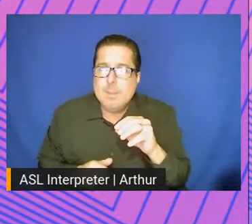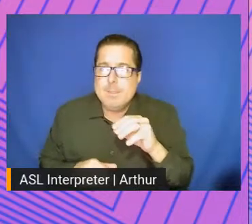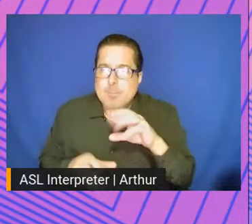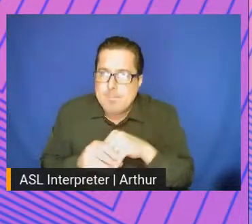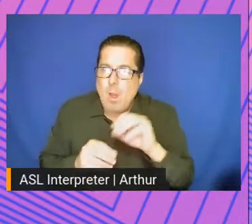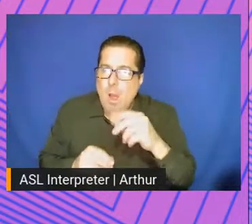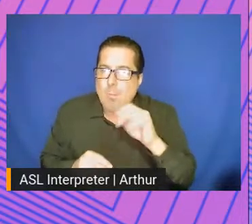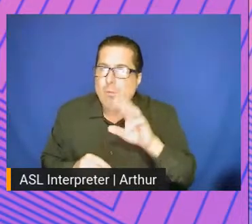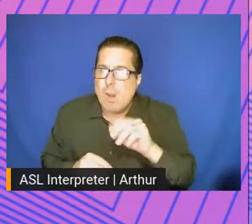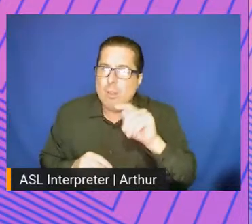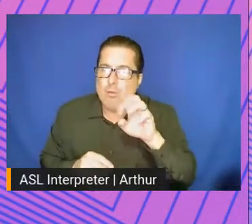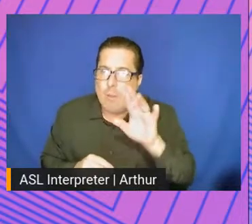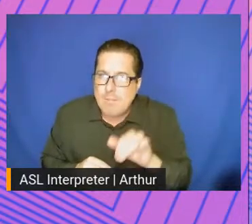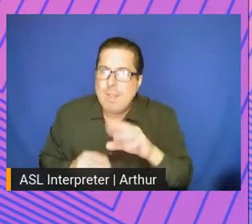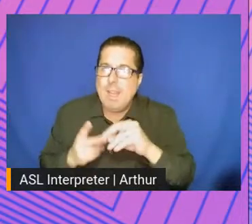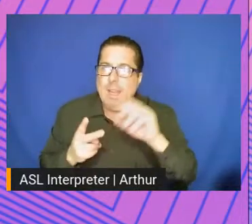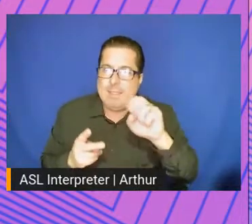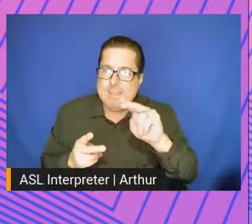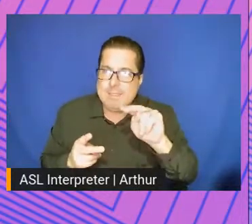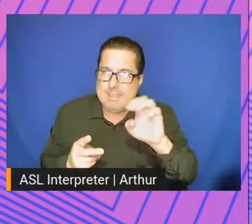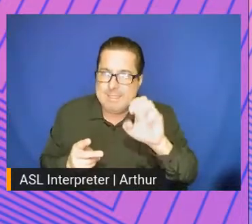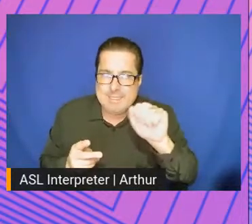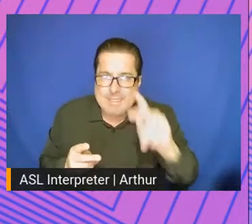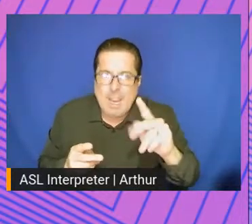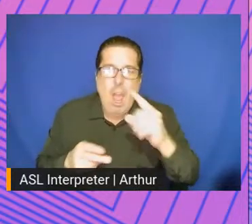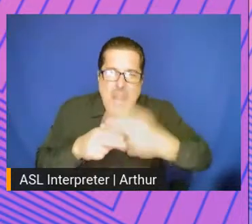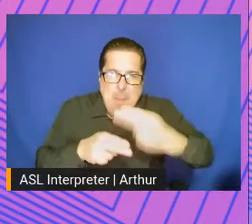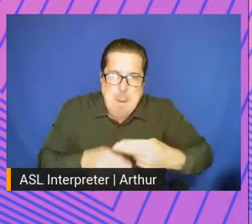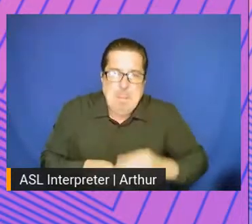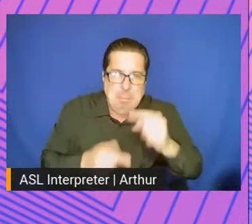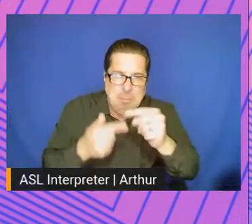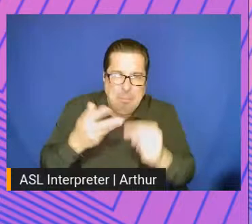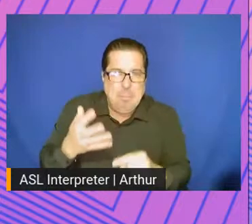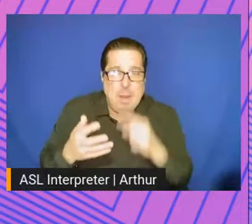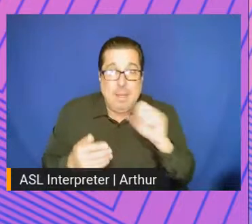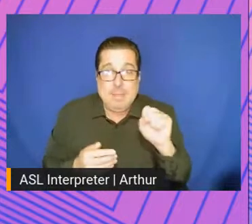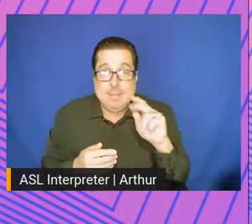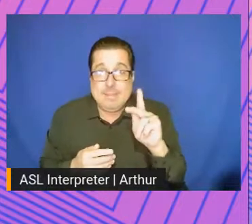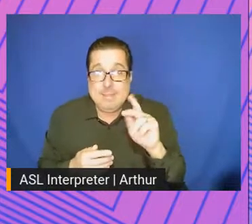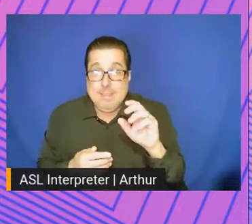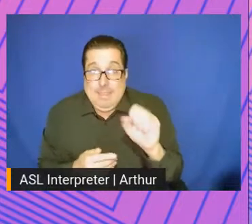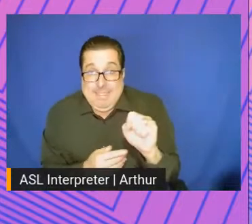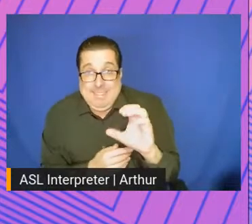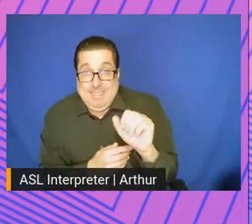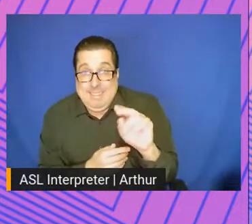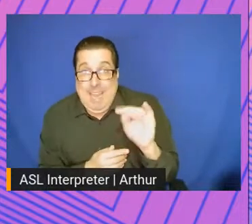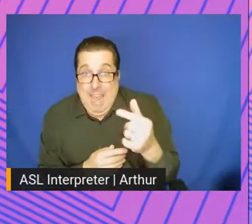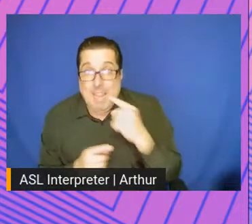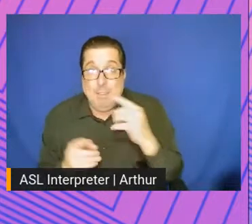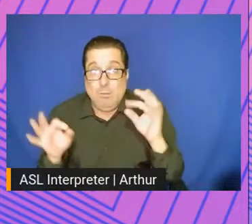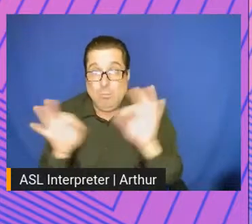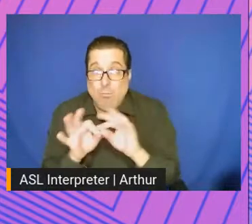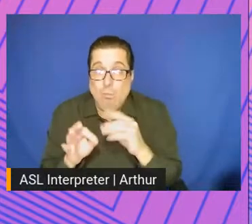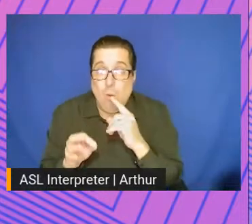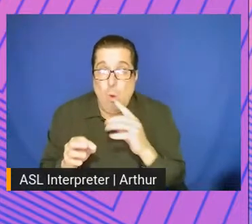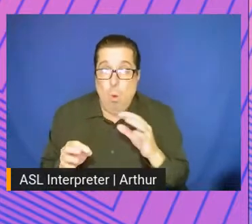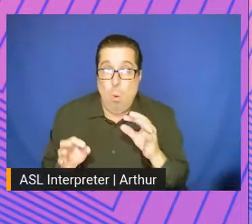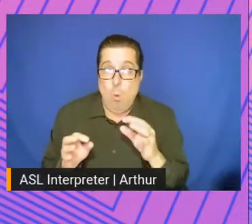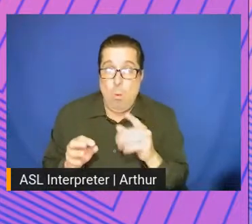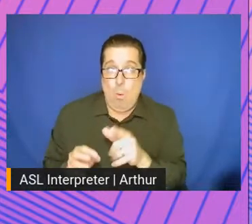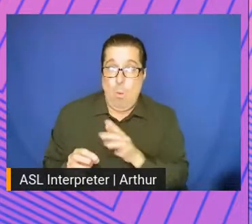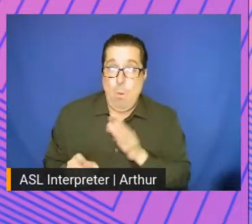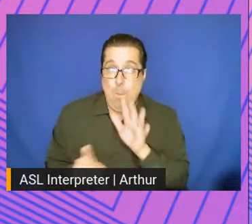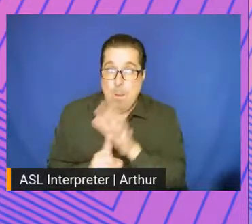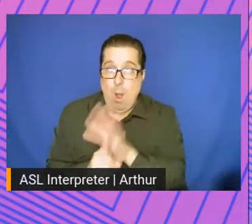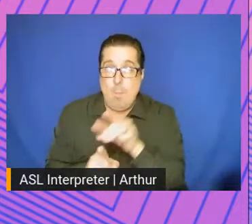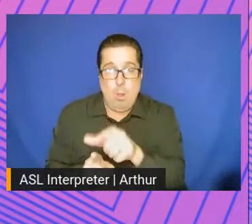And scanning is a really important step, and like I mentioned, it's the most popular one, but it's it's just one way of doing things. And